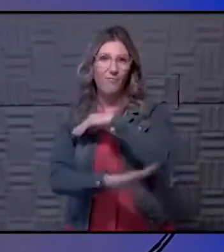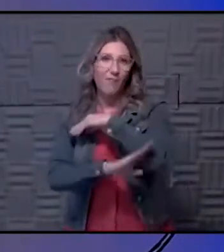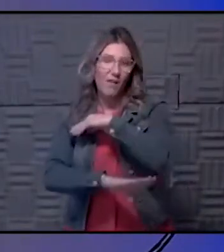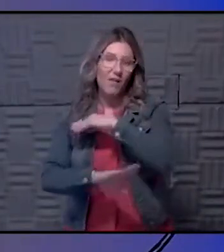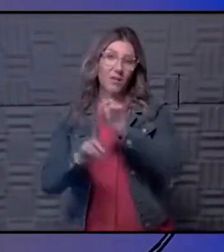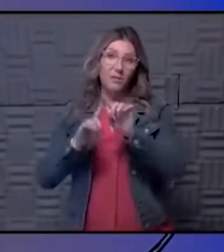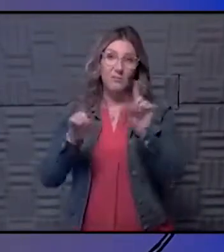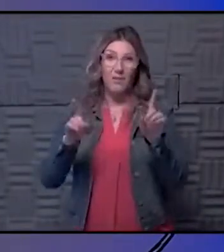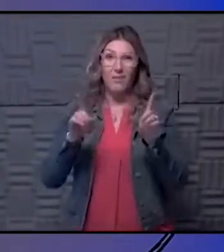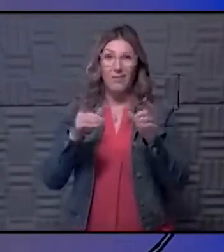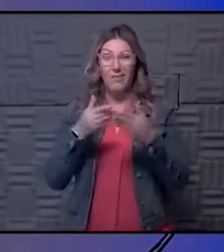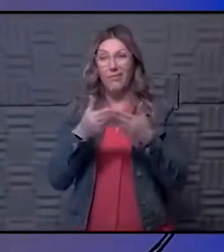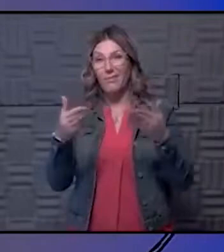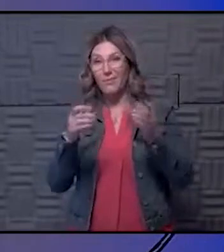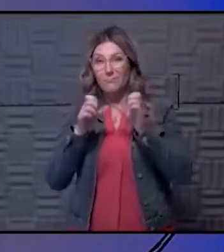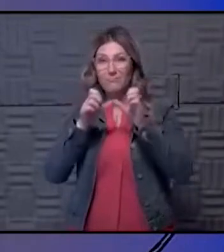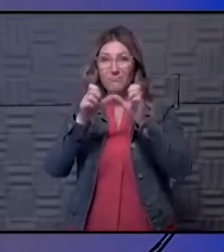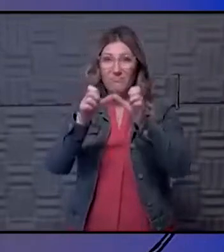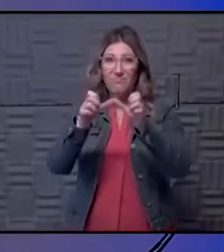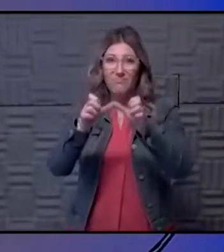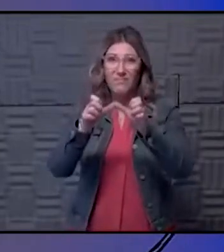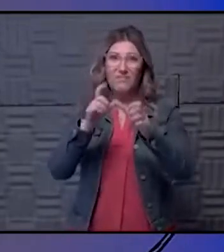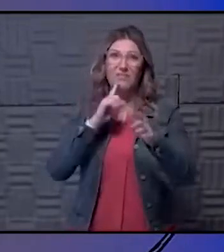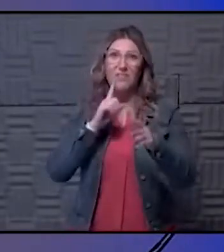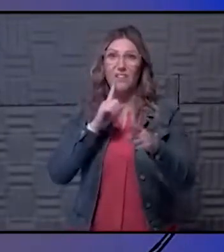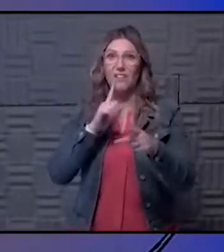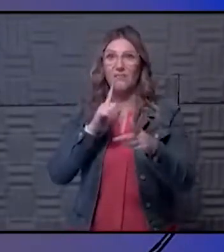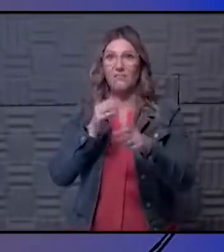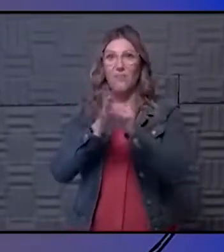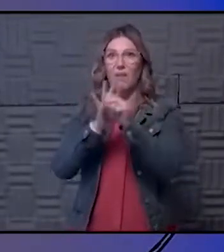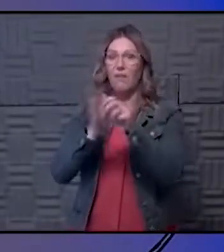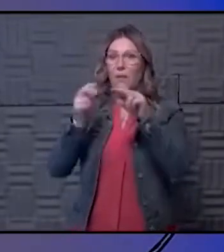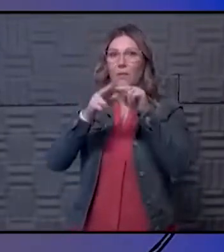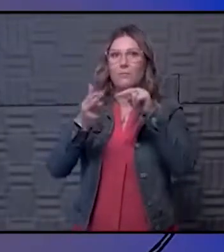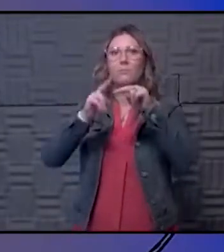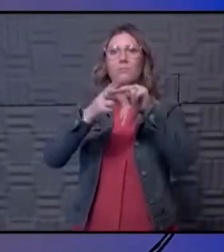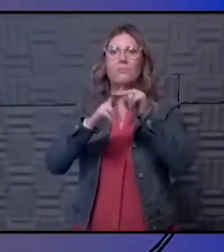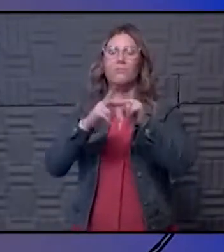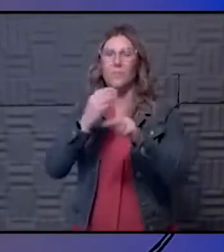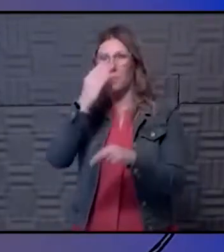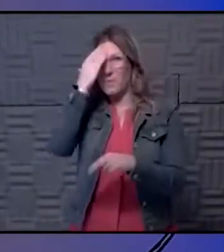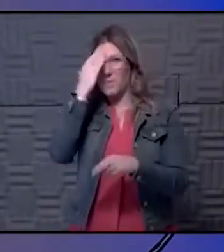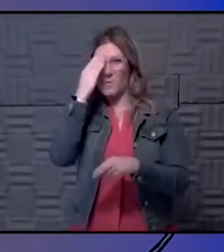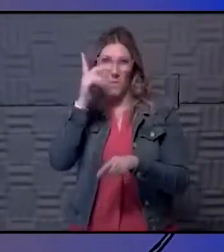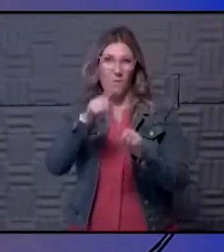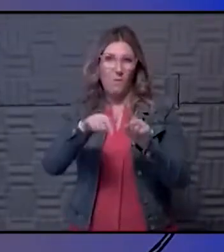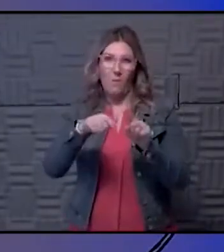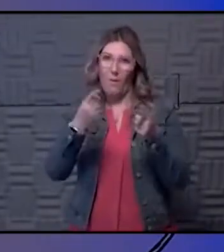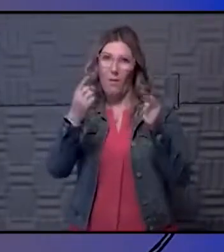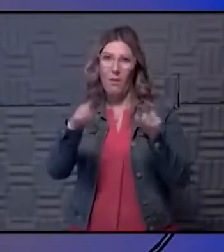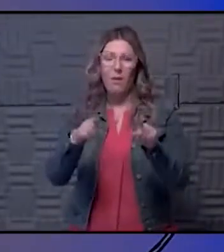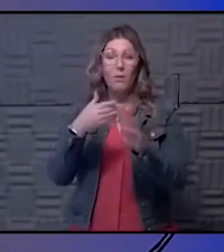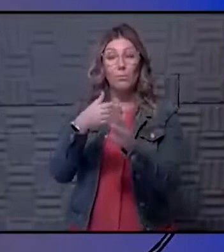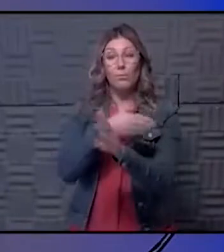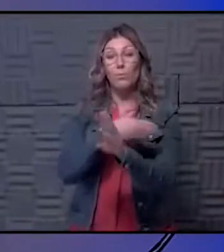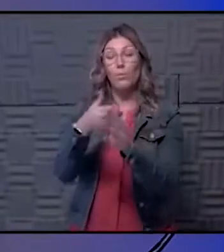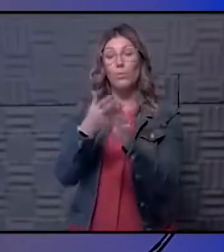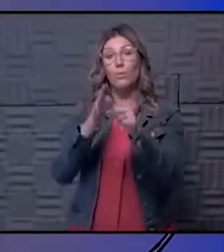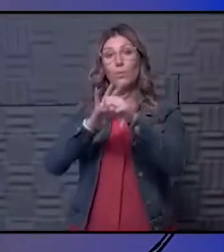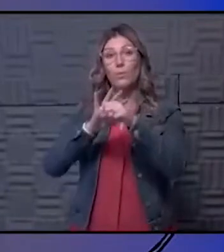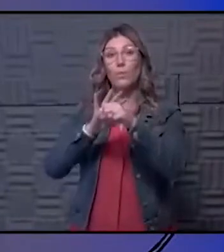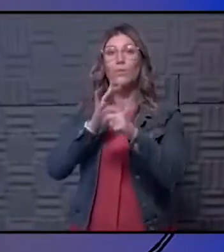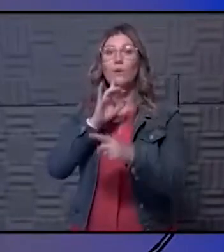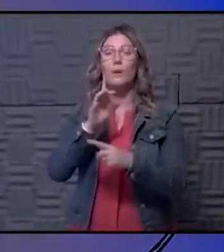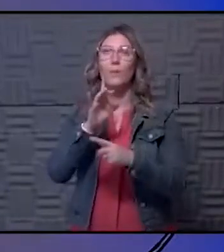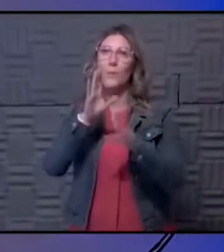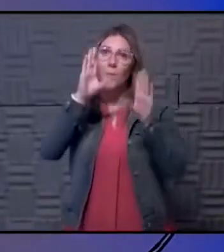as things continued evolving, we knew that wasn't going to happen. So, prior to COVID, we had lots